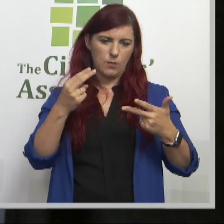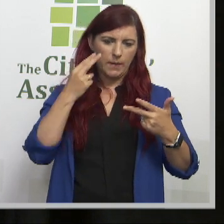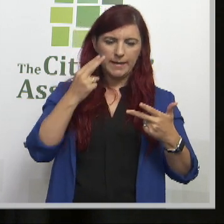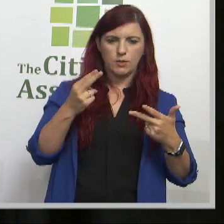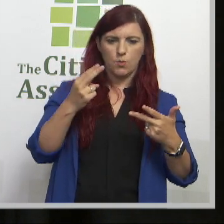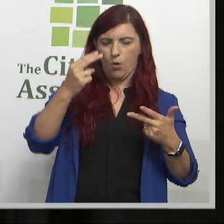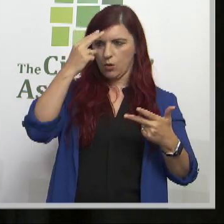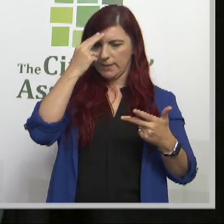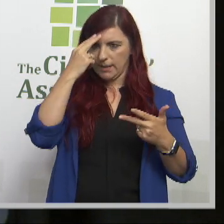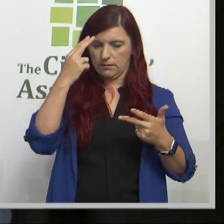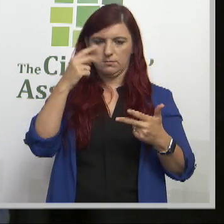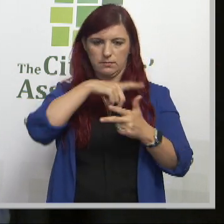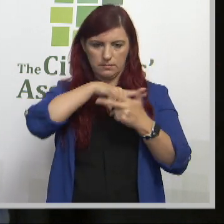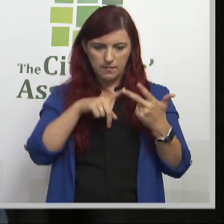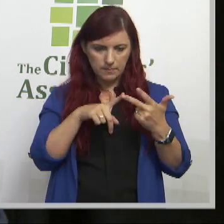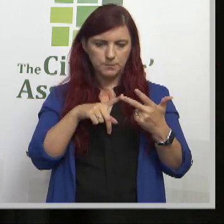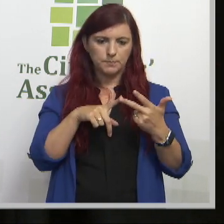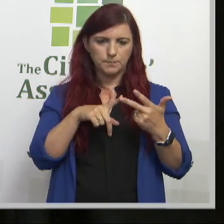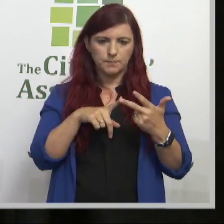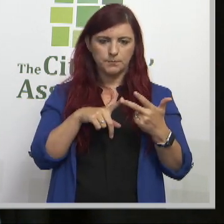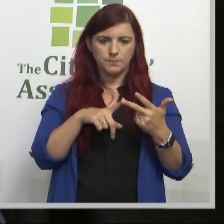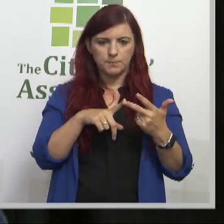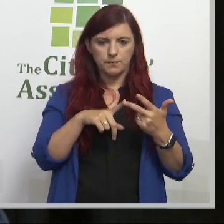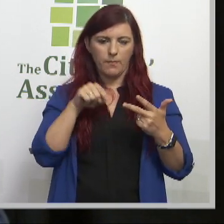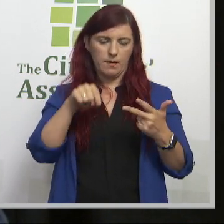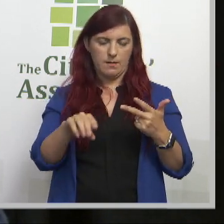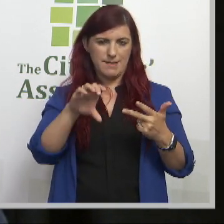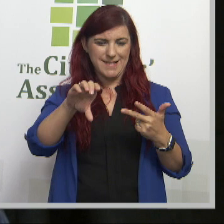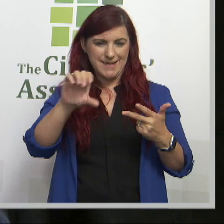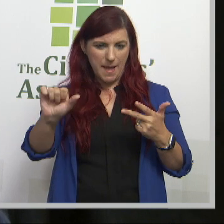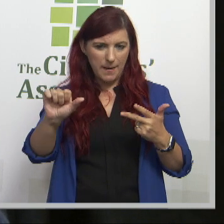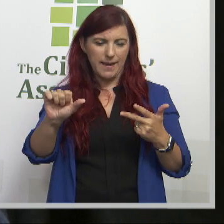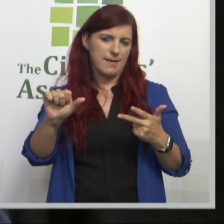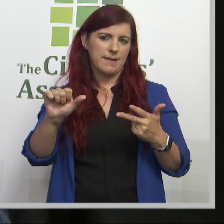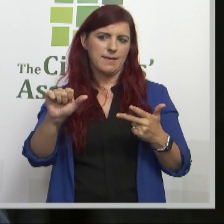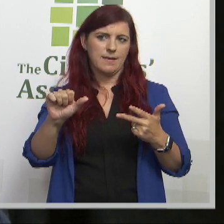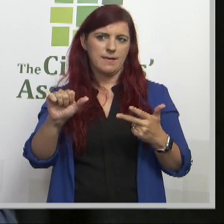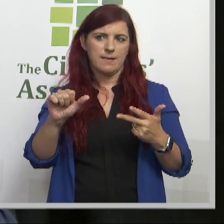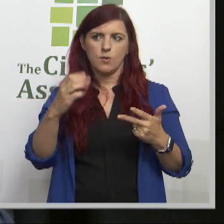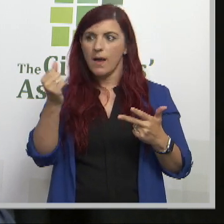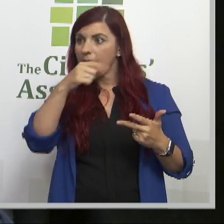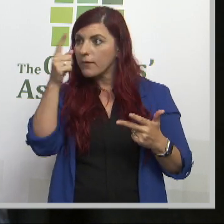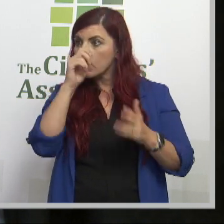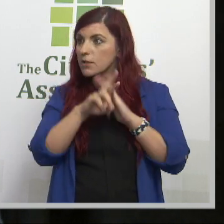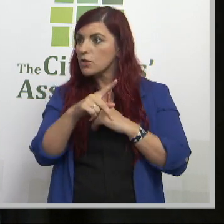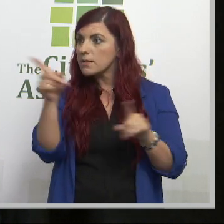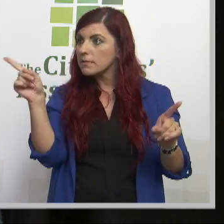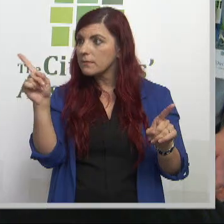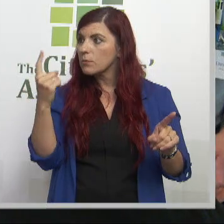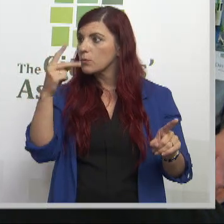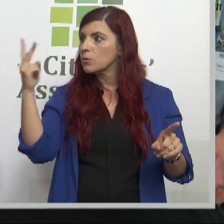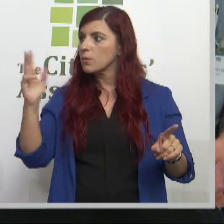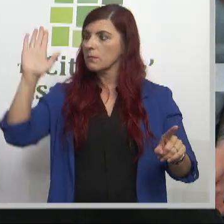get your head around, really. As it's a citizens' assembly, do we have any teachers here? Maybe put your hands up if